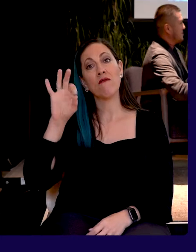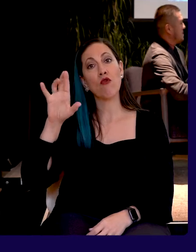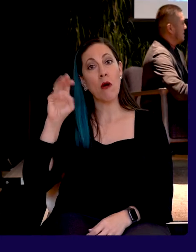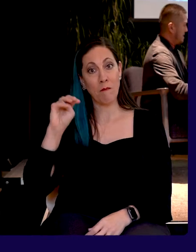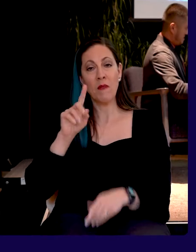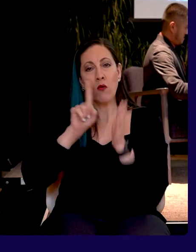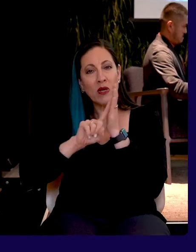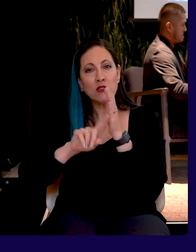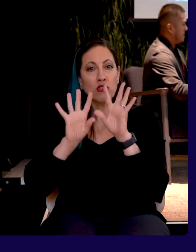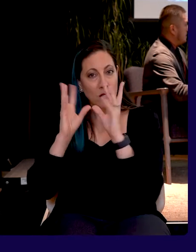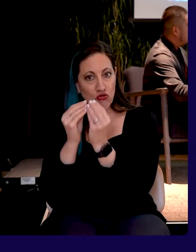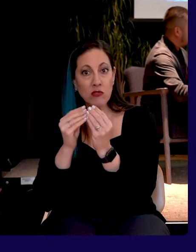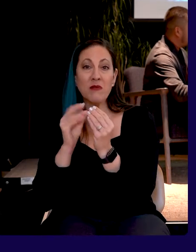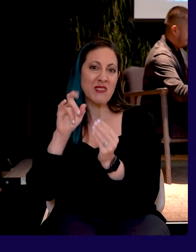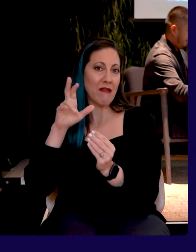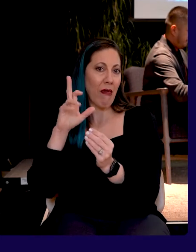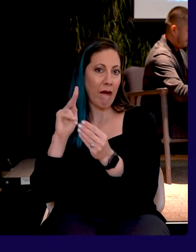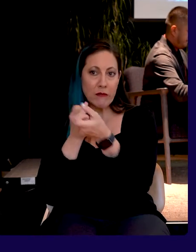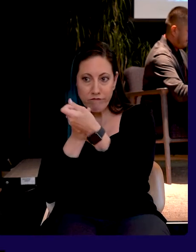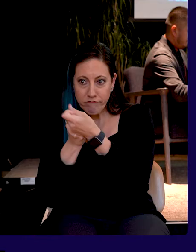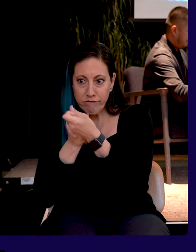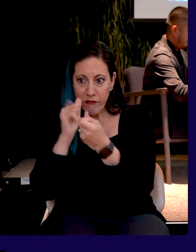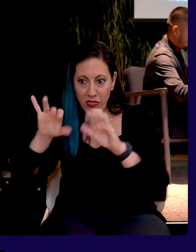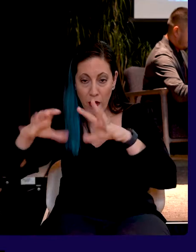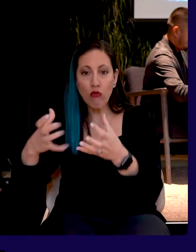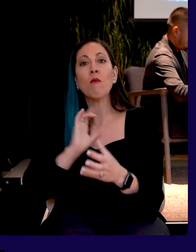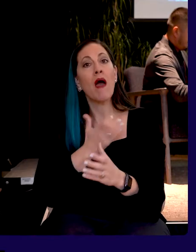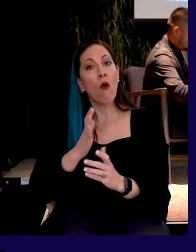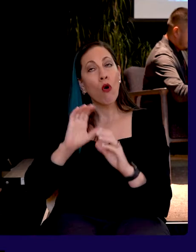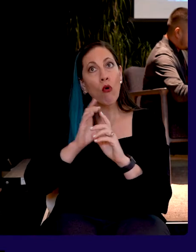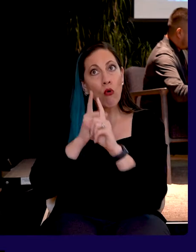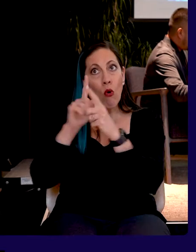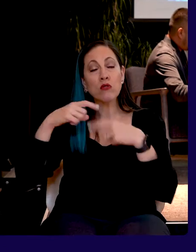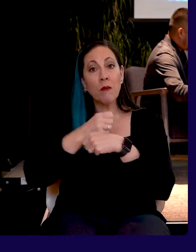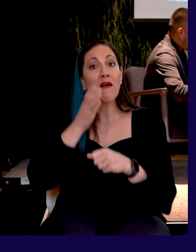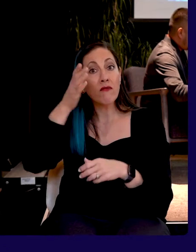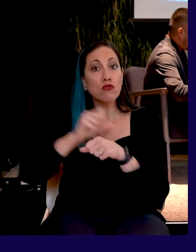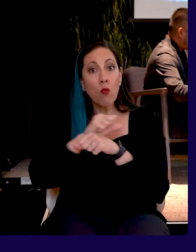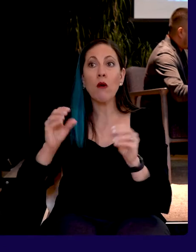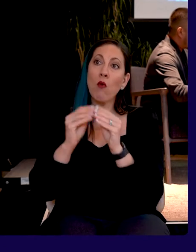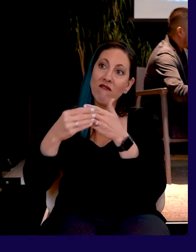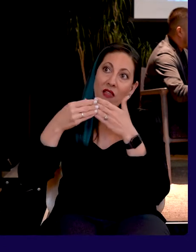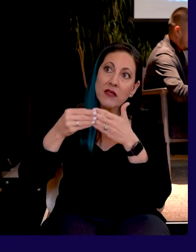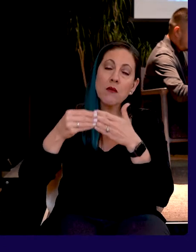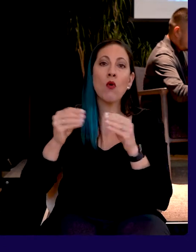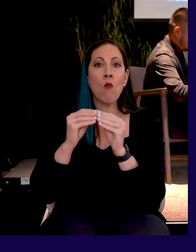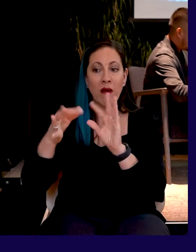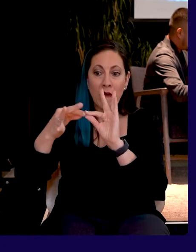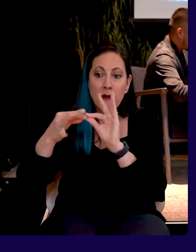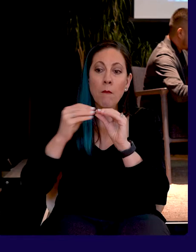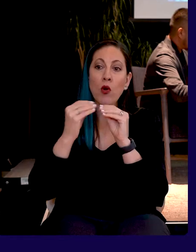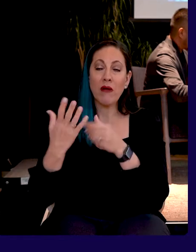backed by Slack. And our goal is really to make a future of work that is more flexible, more connected, and more inclusive. And